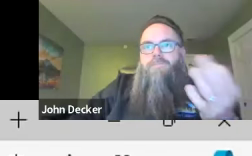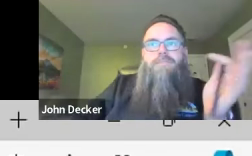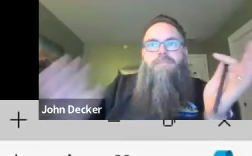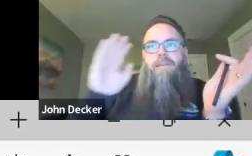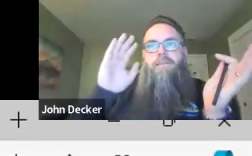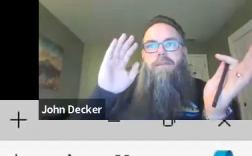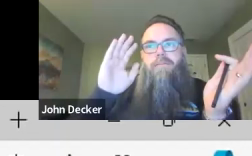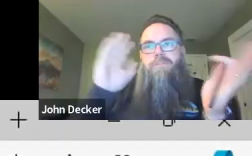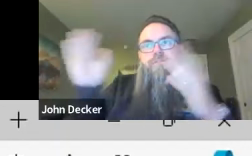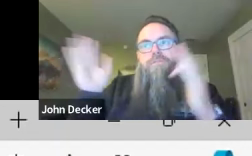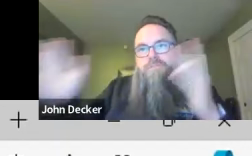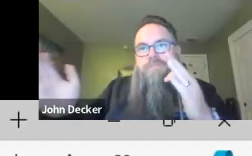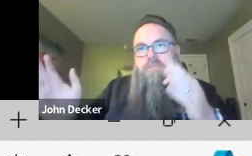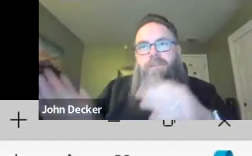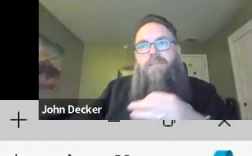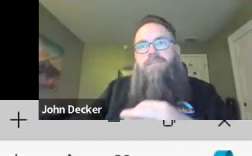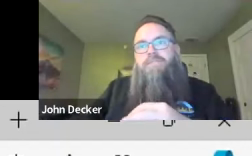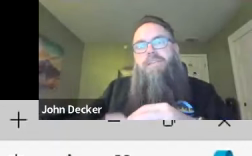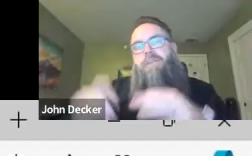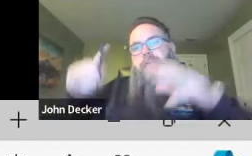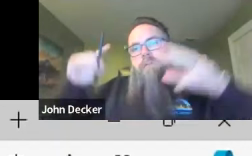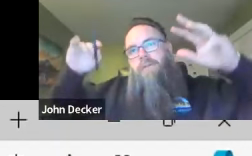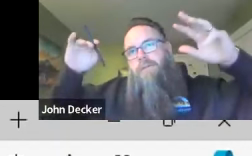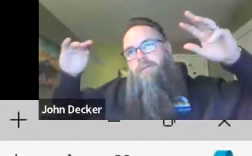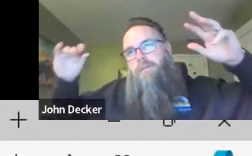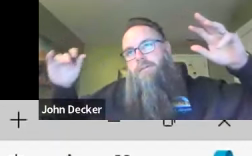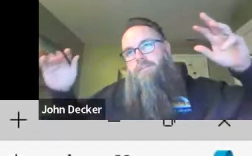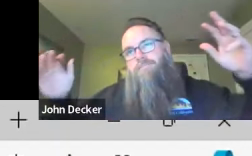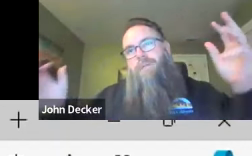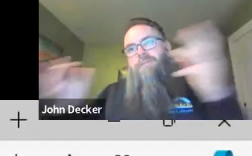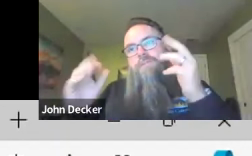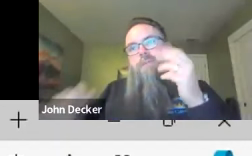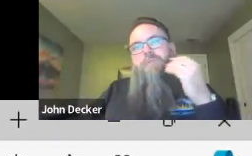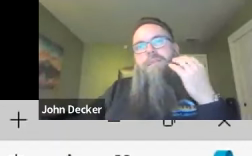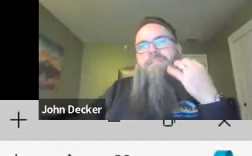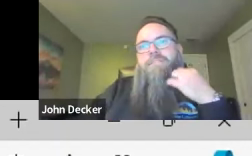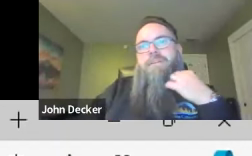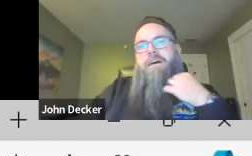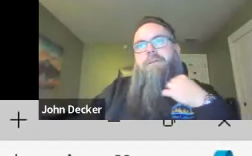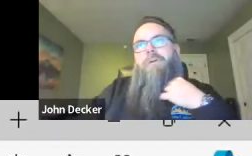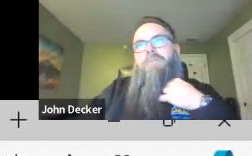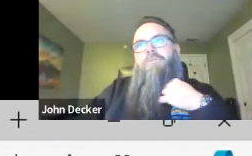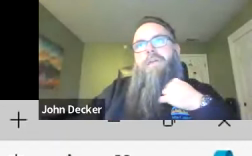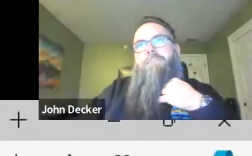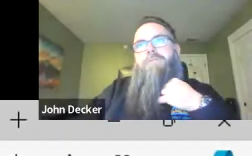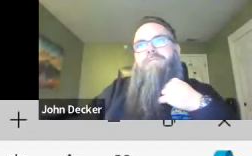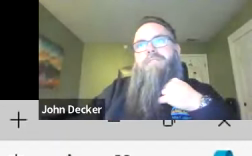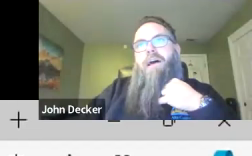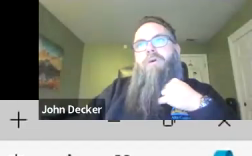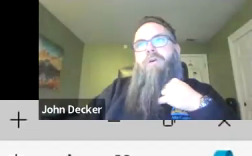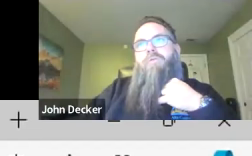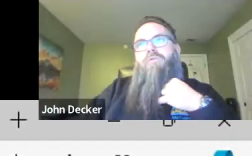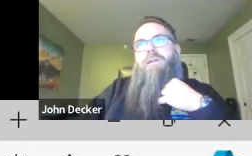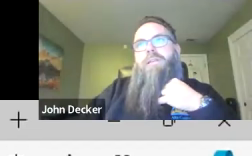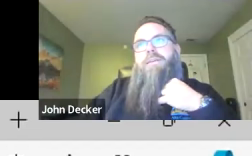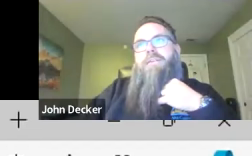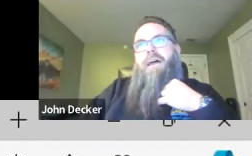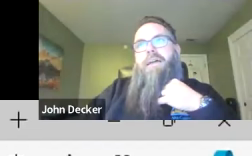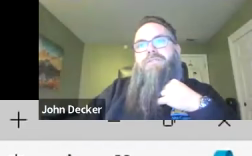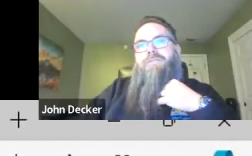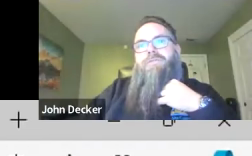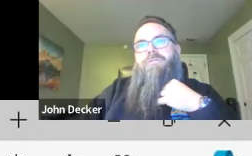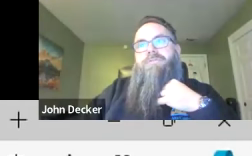behaviorist ones, and the tutors specifically. So instead of having these bundled up rates, the rate models now are